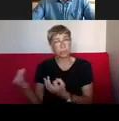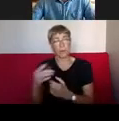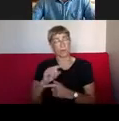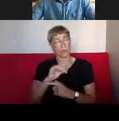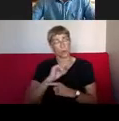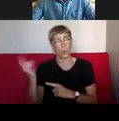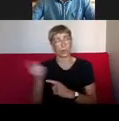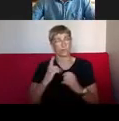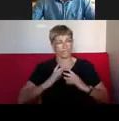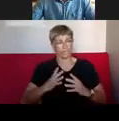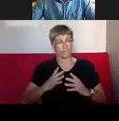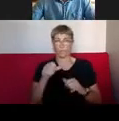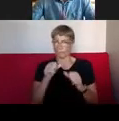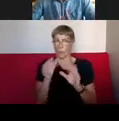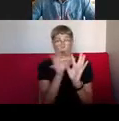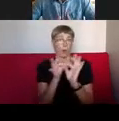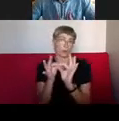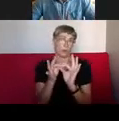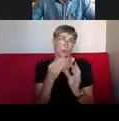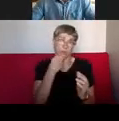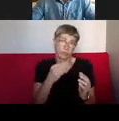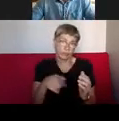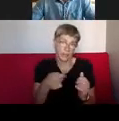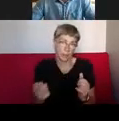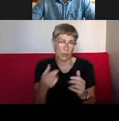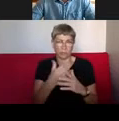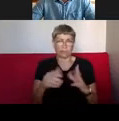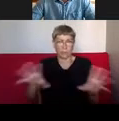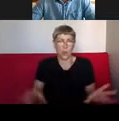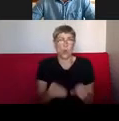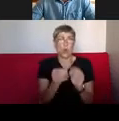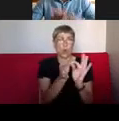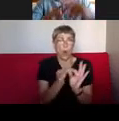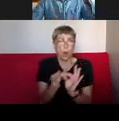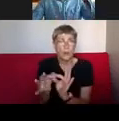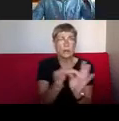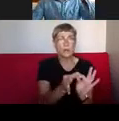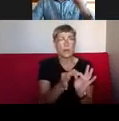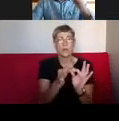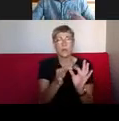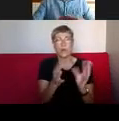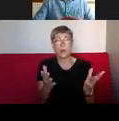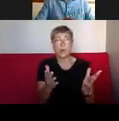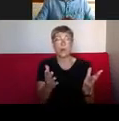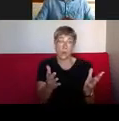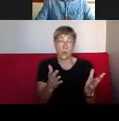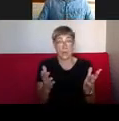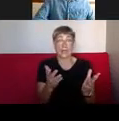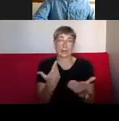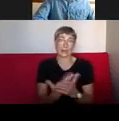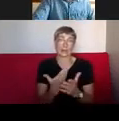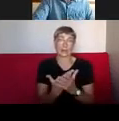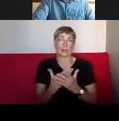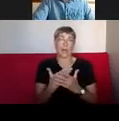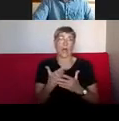actors, and this is also one of the keys of the methodology. So, if when we finished this